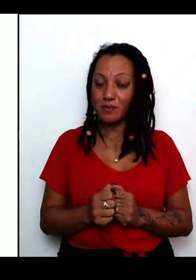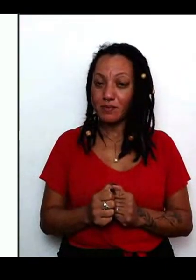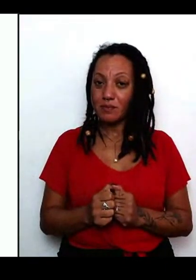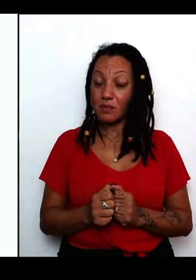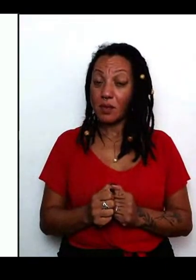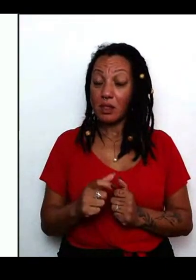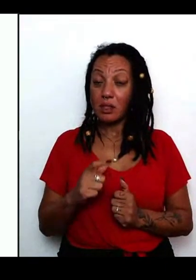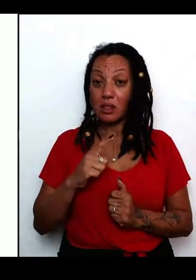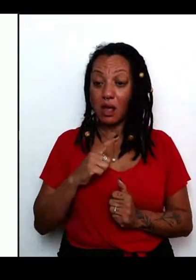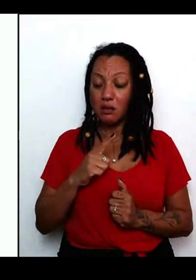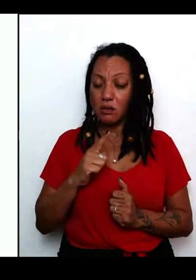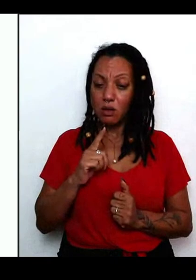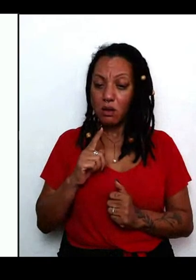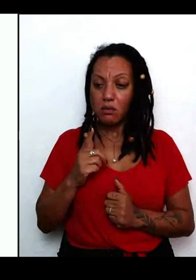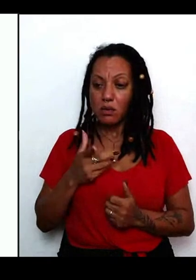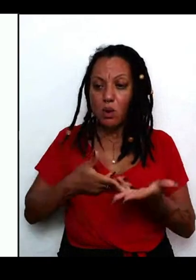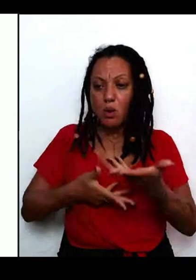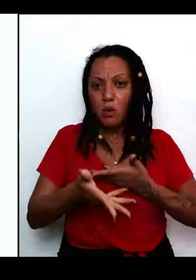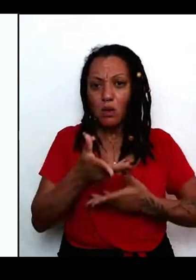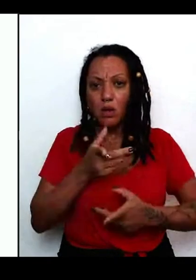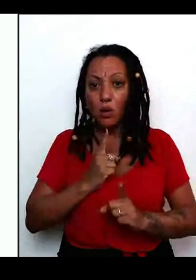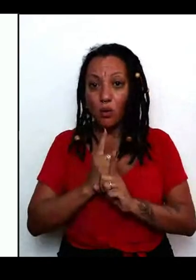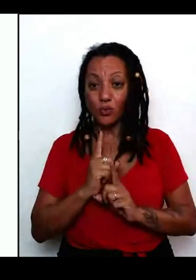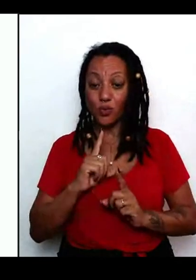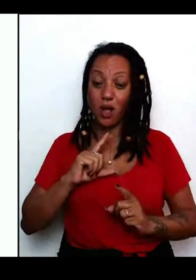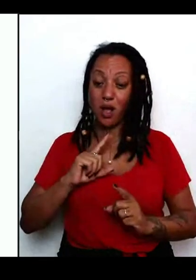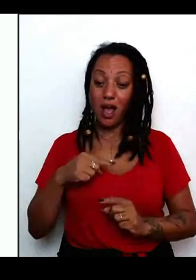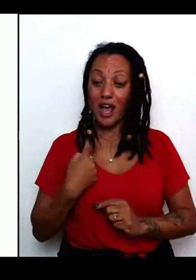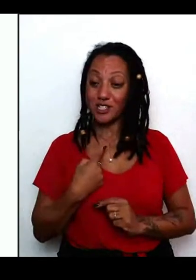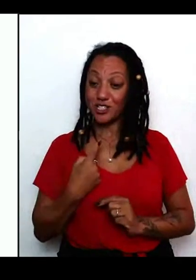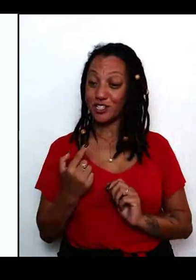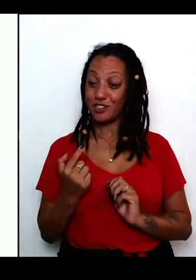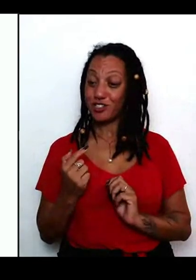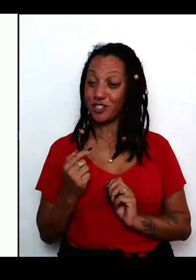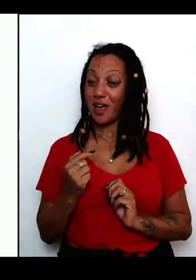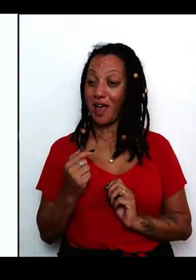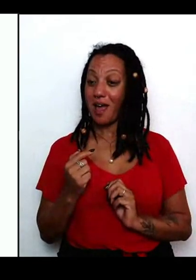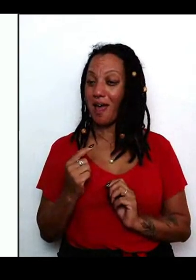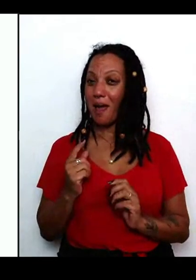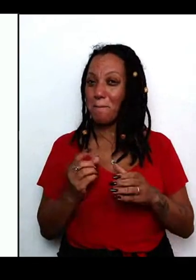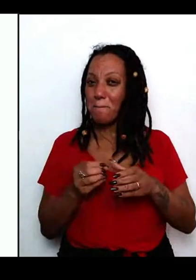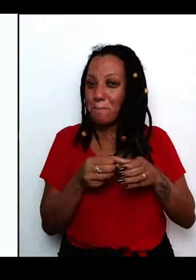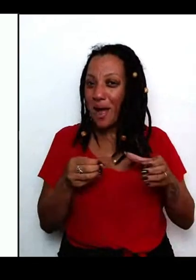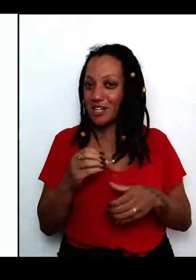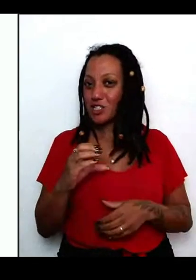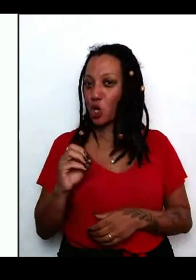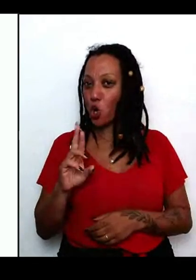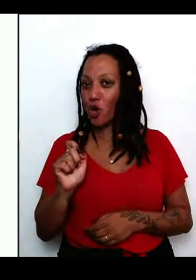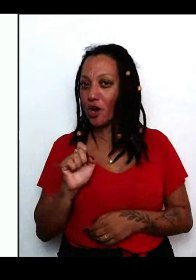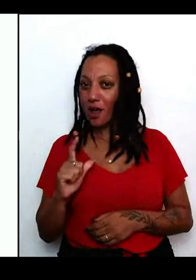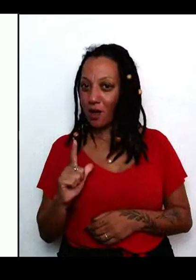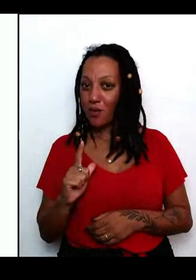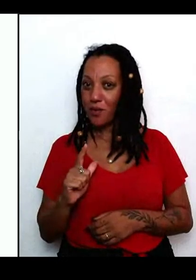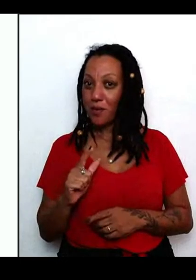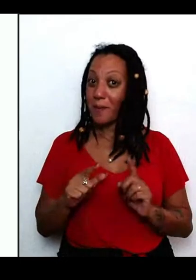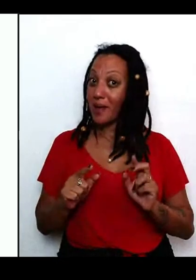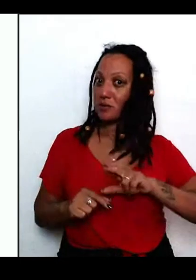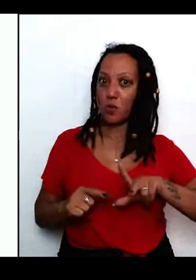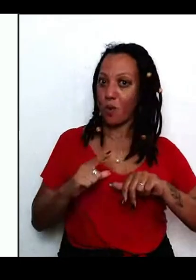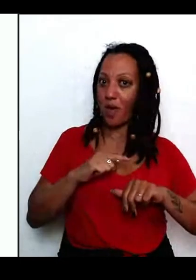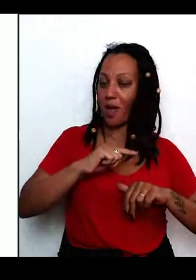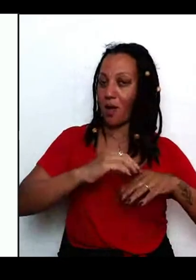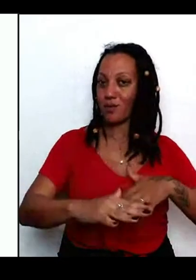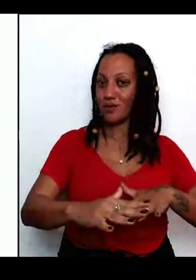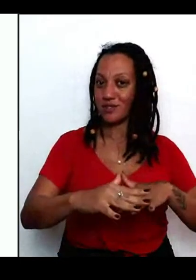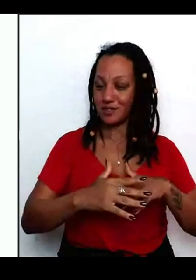as we are different from the ocean there's nothing erotic in the colonial insistence on distance separations